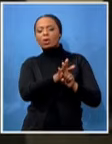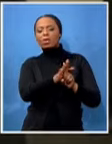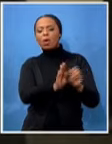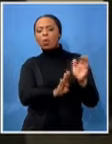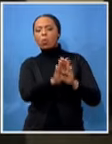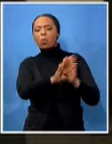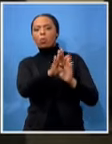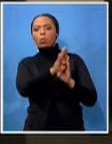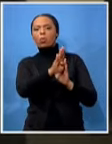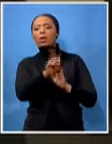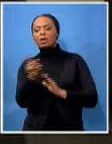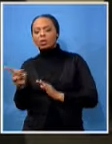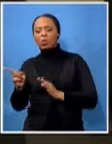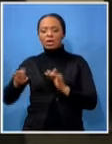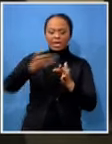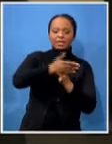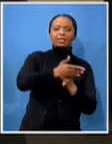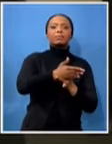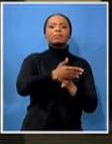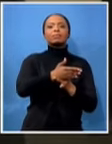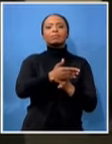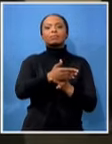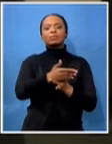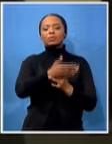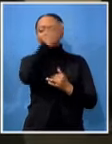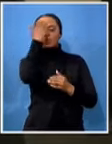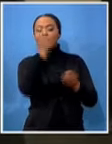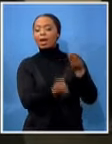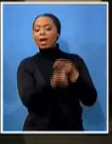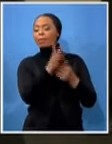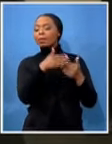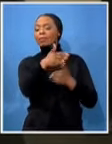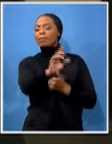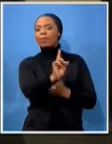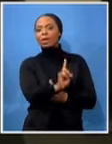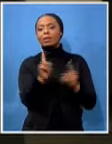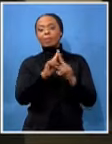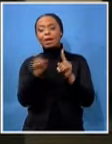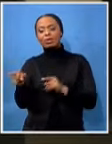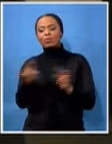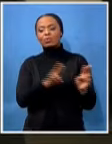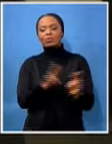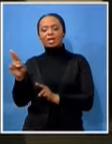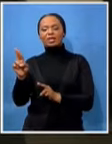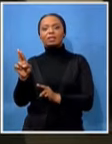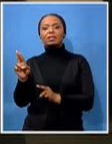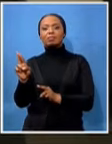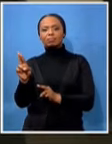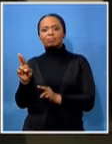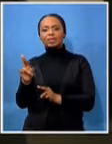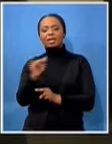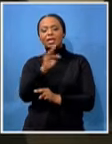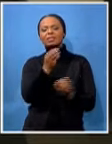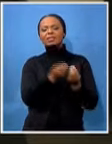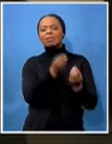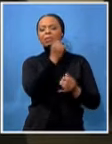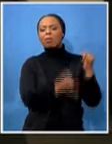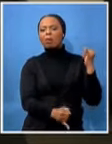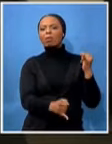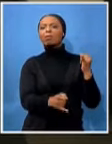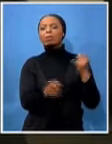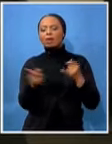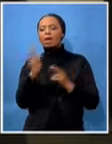but you must be ready to respond as soon as things go wrong. And that's why now